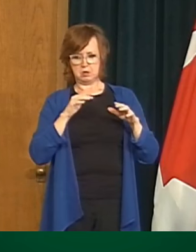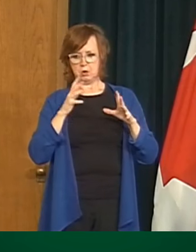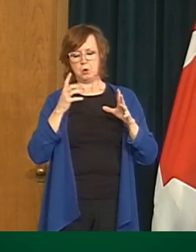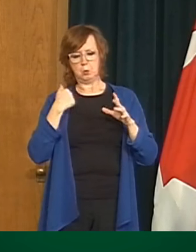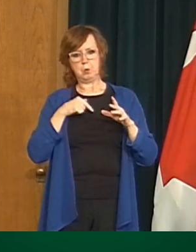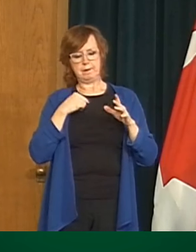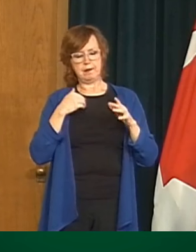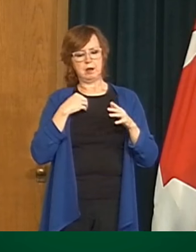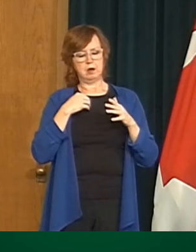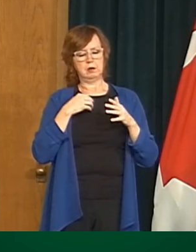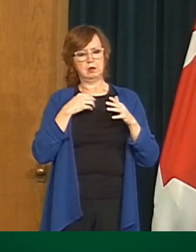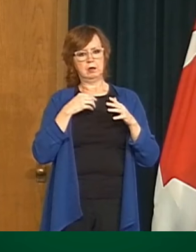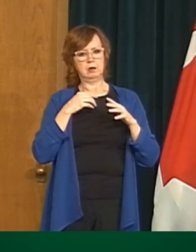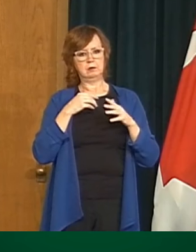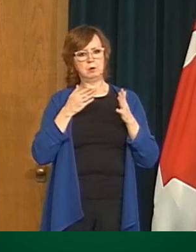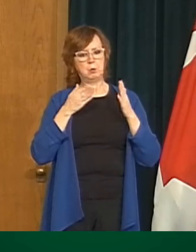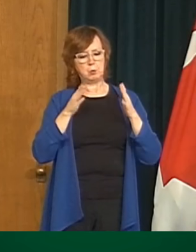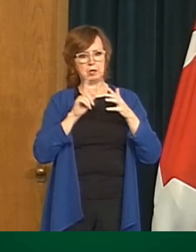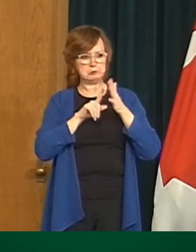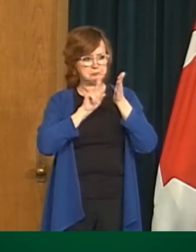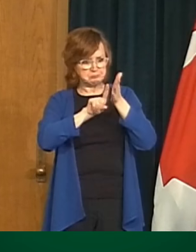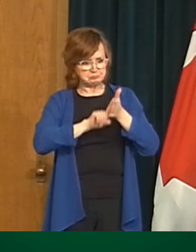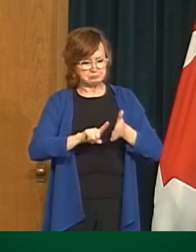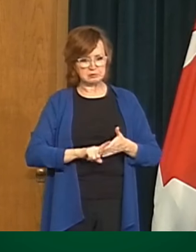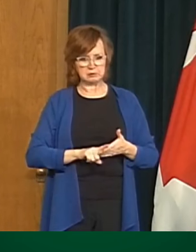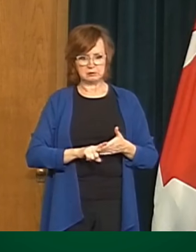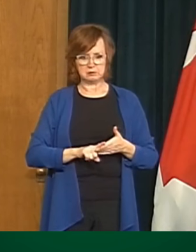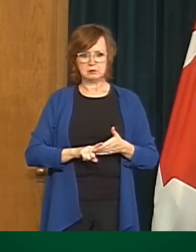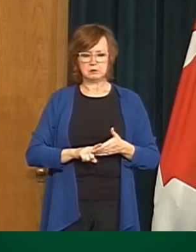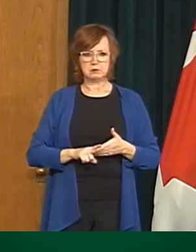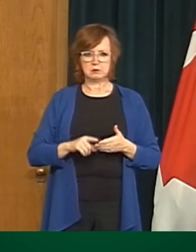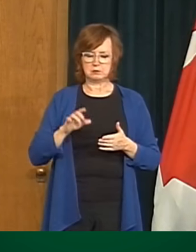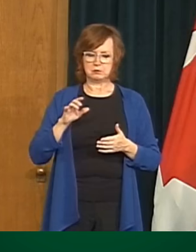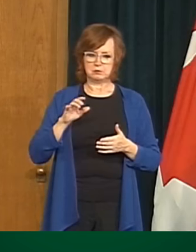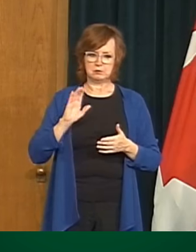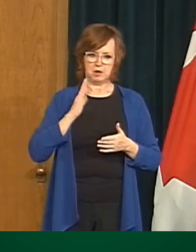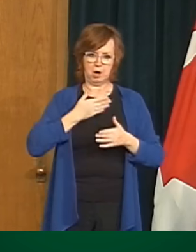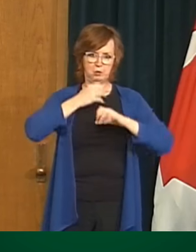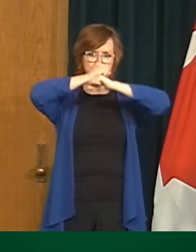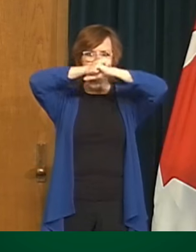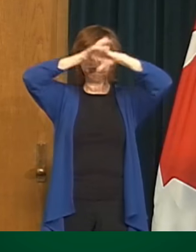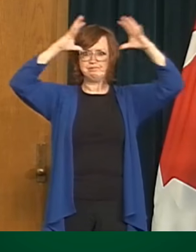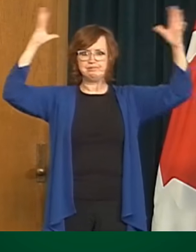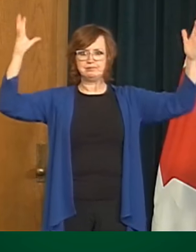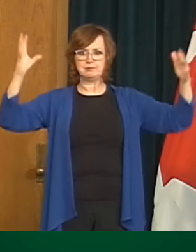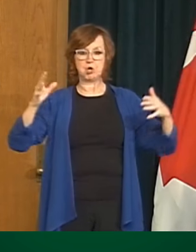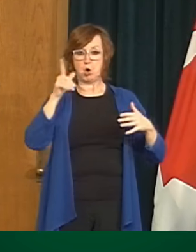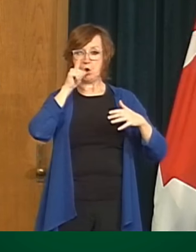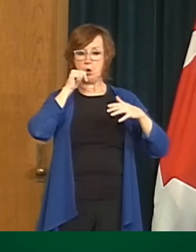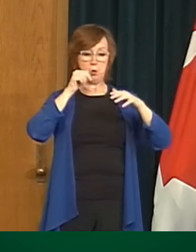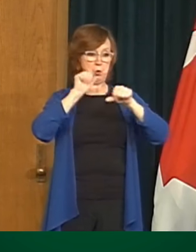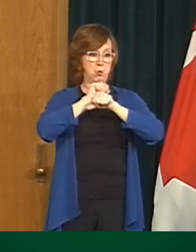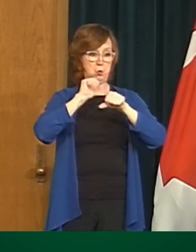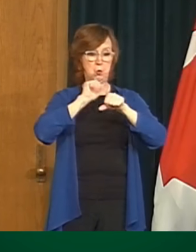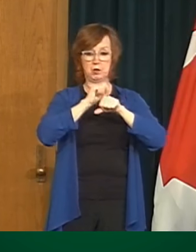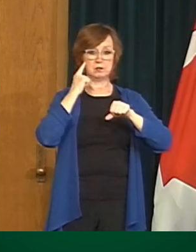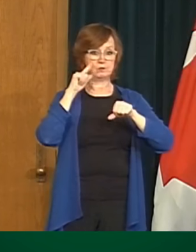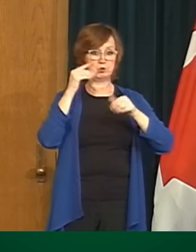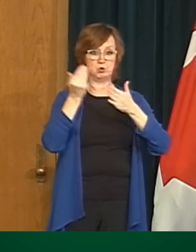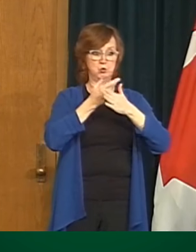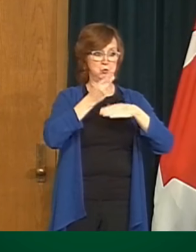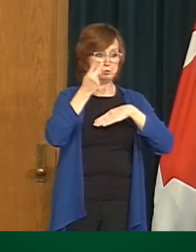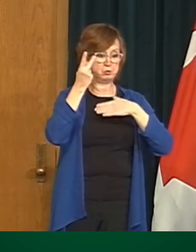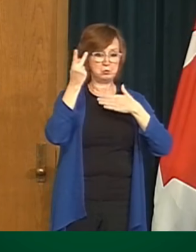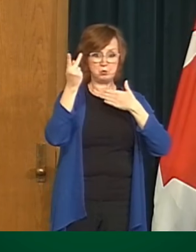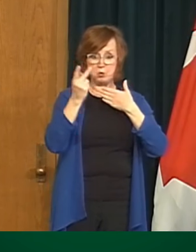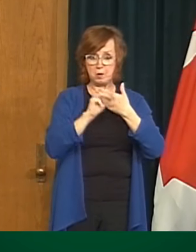Saskatchewan workers. As I mentioned in my comments, it's precisely our goal to make sure that we put Saskatchewan workers to work to benefit the